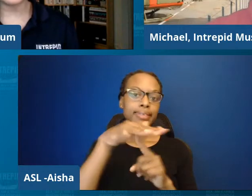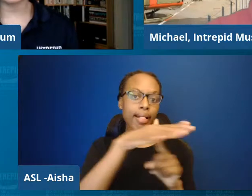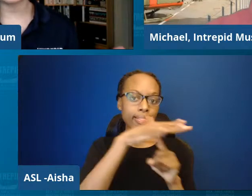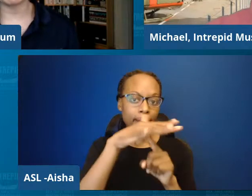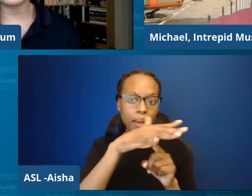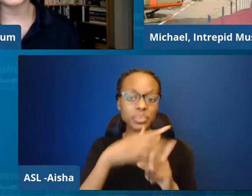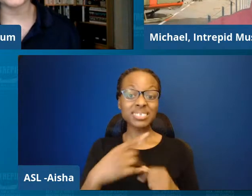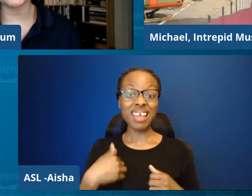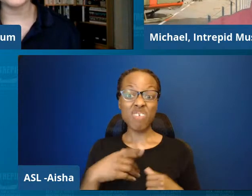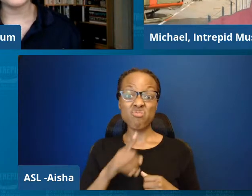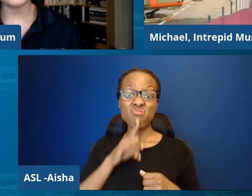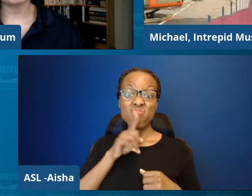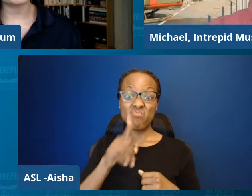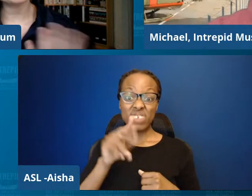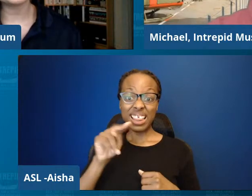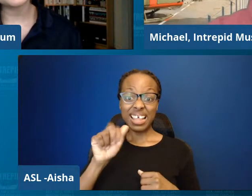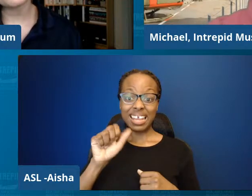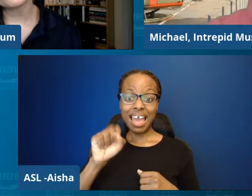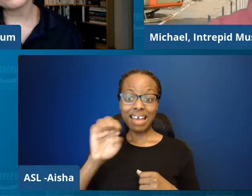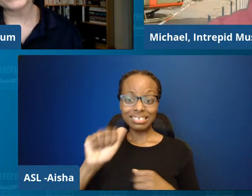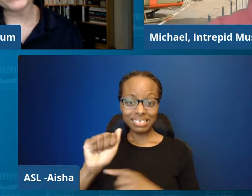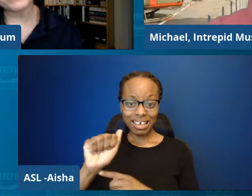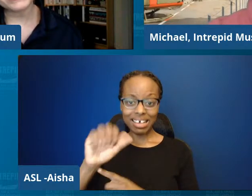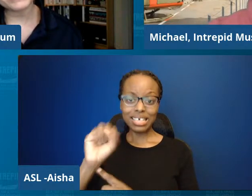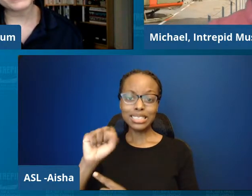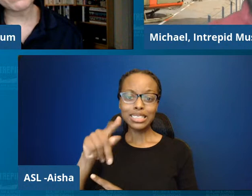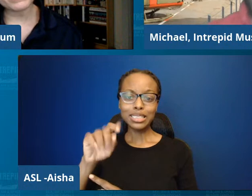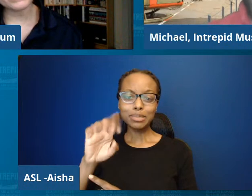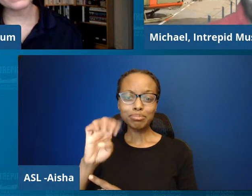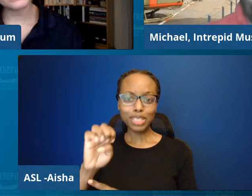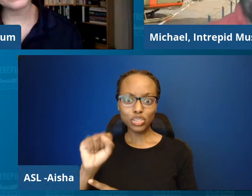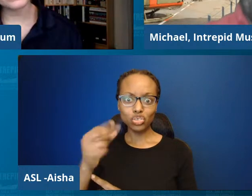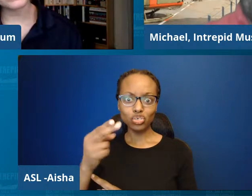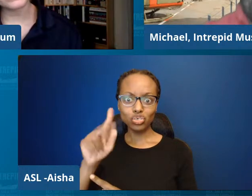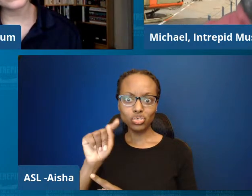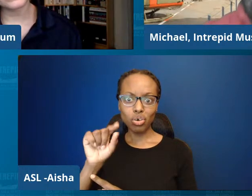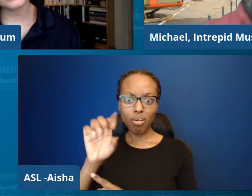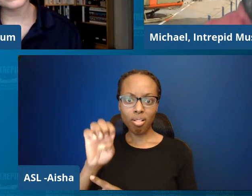a real NASA space shuttle. Michael, do you have a favorite artifact on the ship?